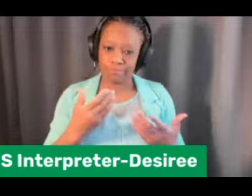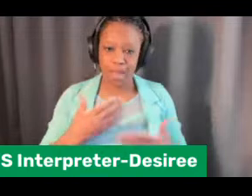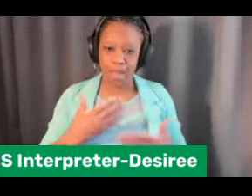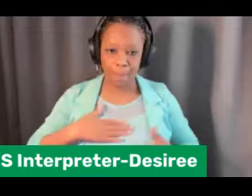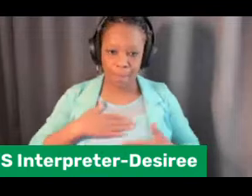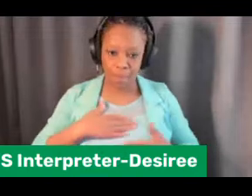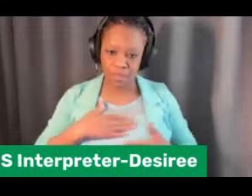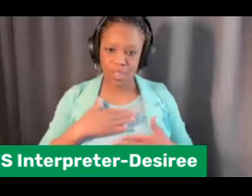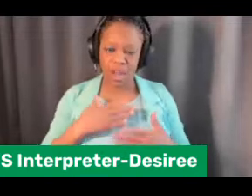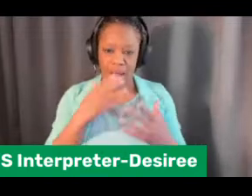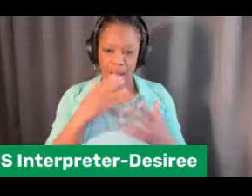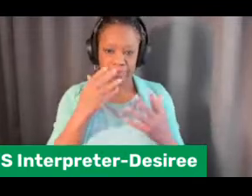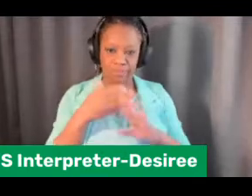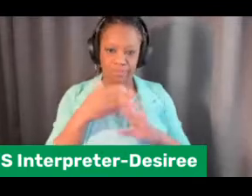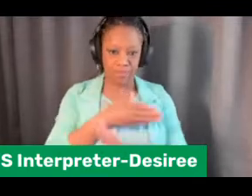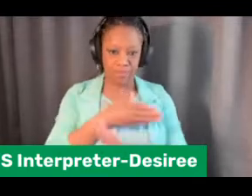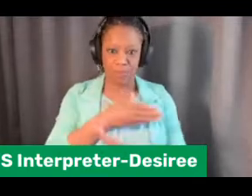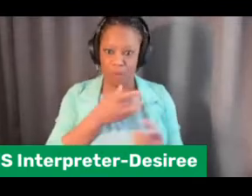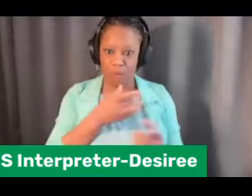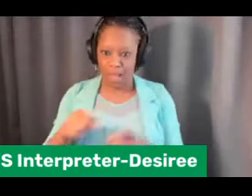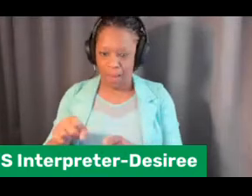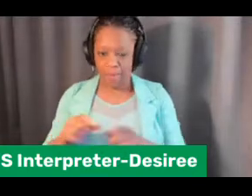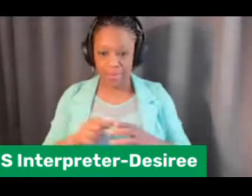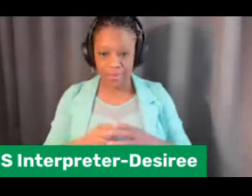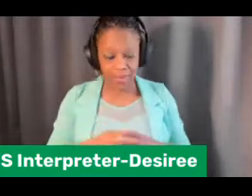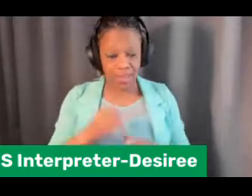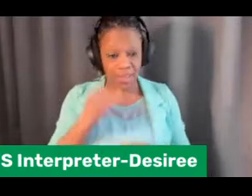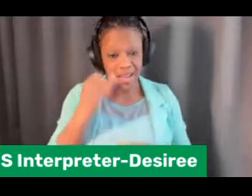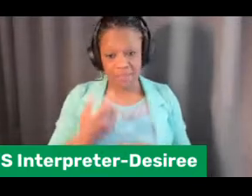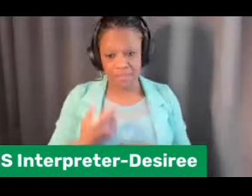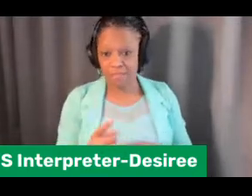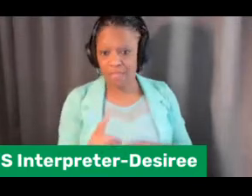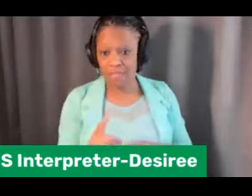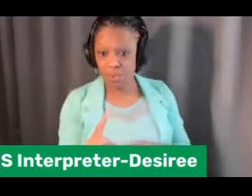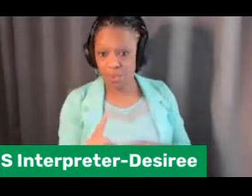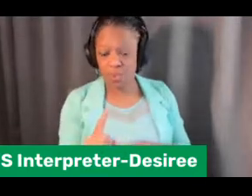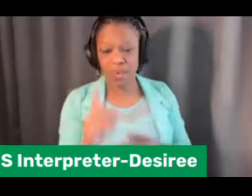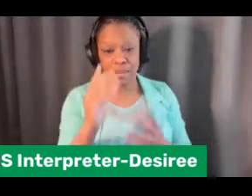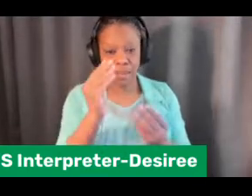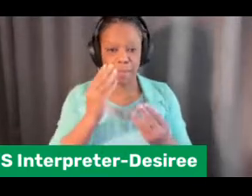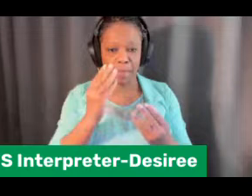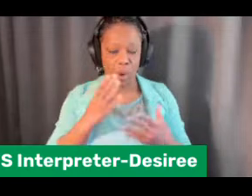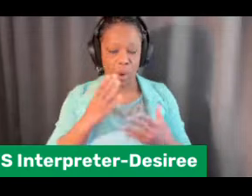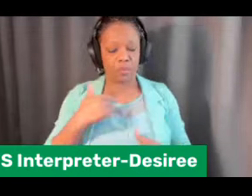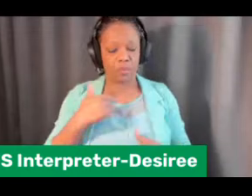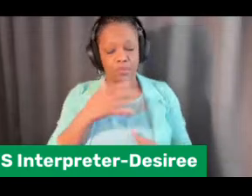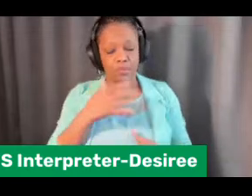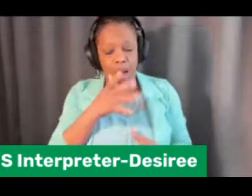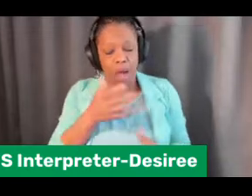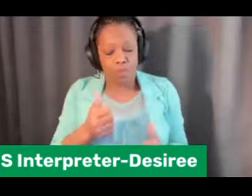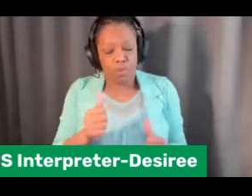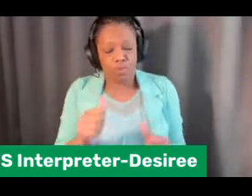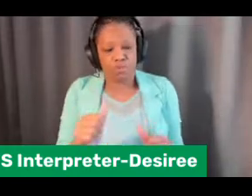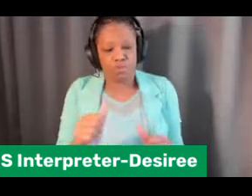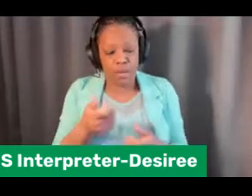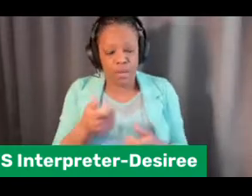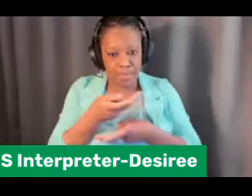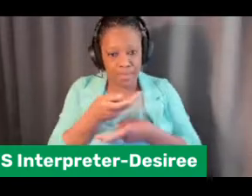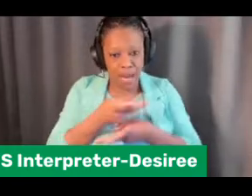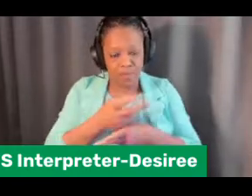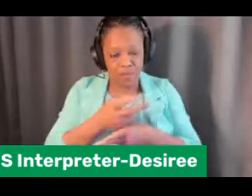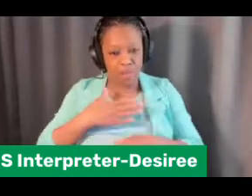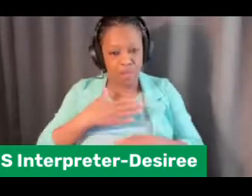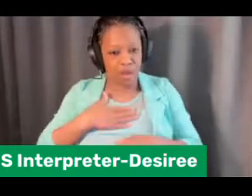me know, and I'll try to be mindful of my language this afternoon for the next 40 or so minutes